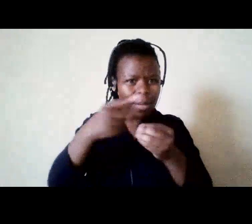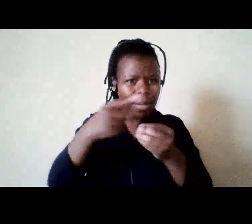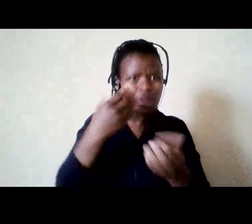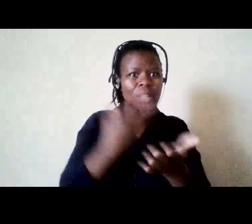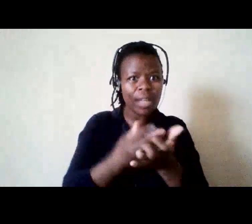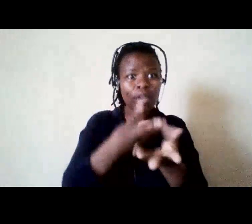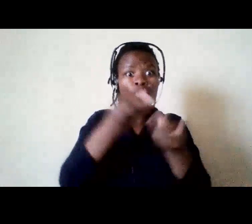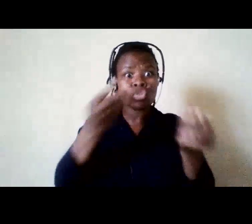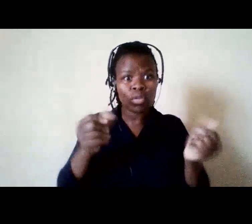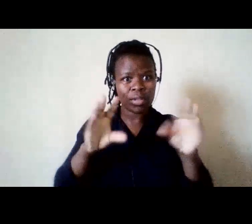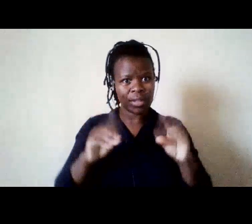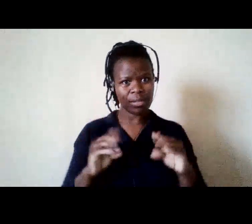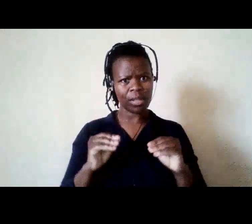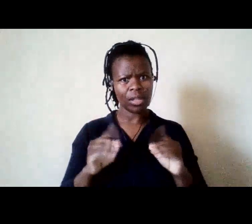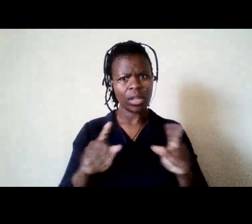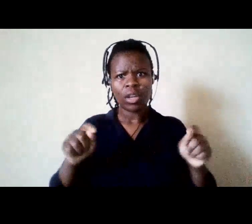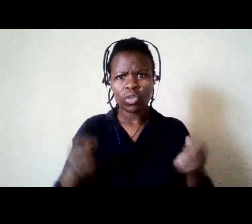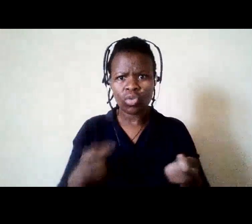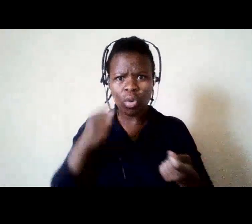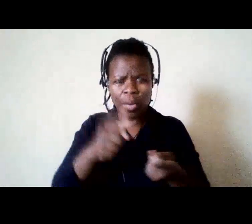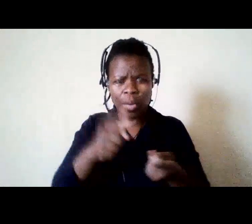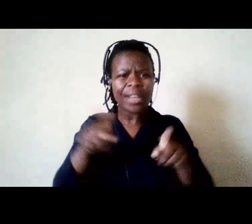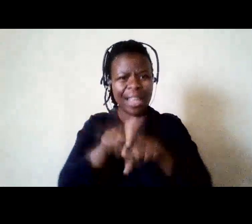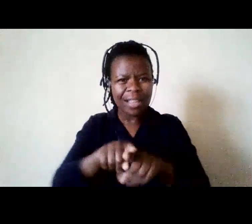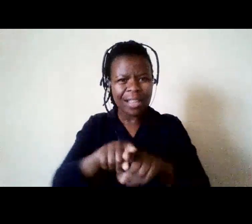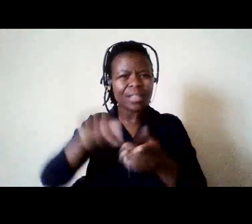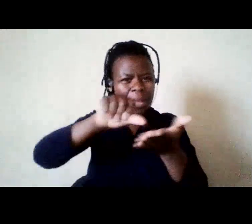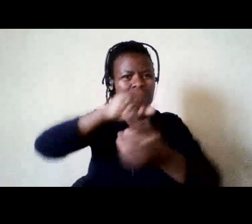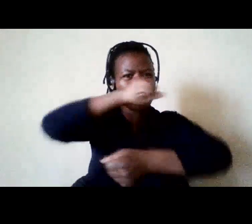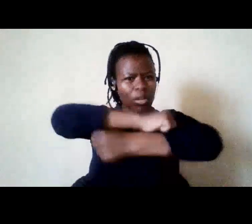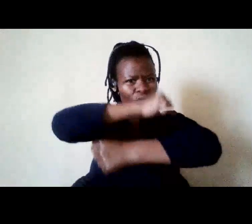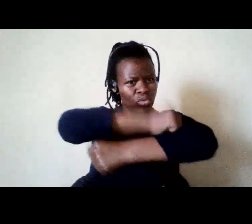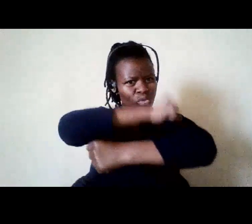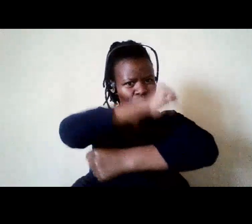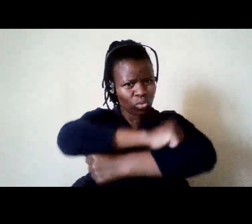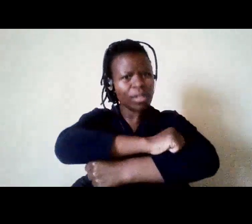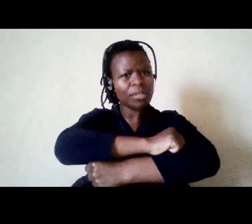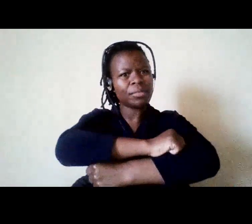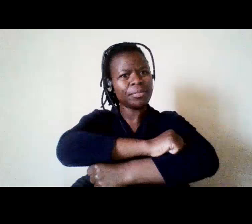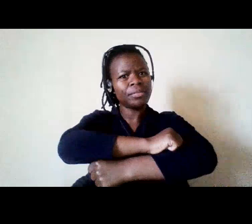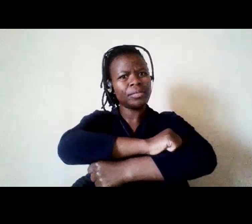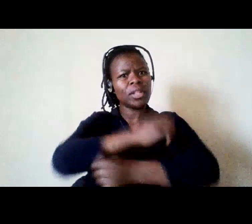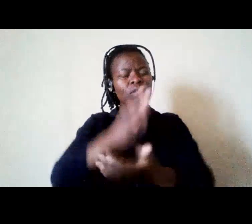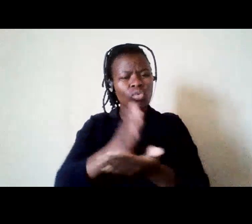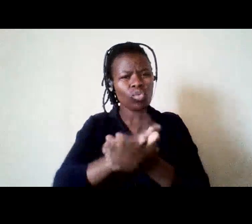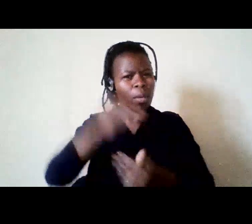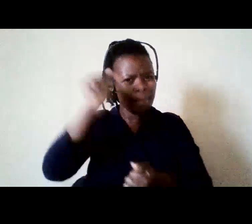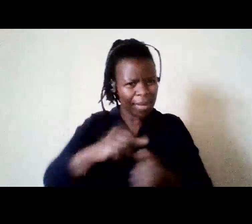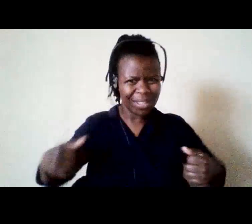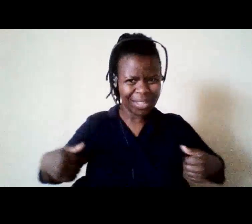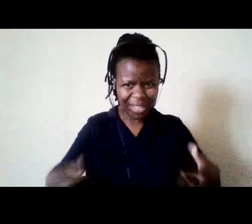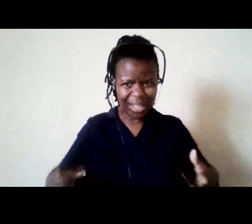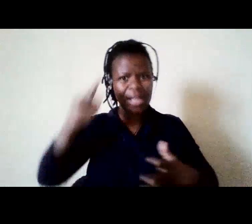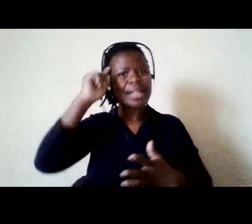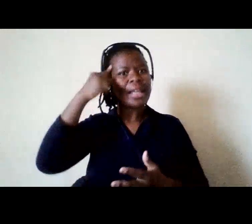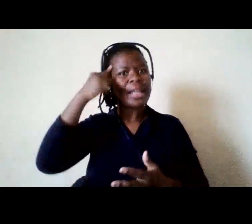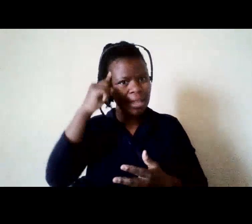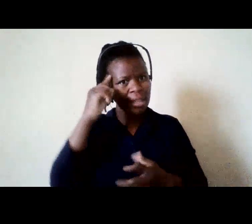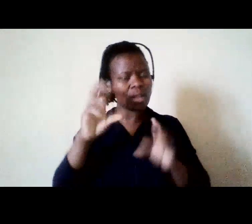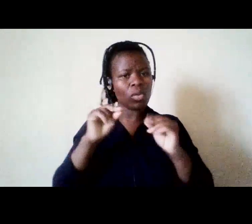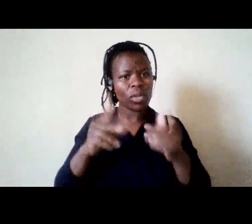so you as a medical student, start thinking about it. Start thinking. We talked about it last week. One way